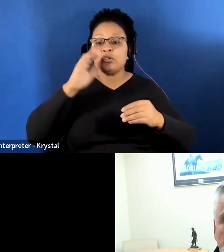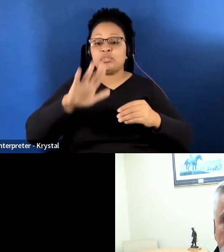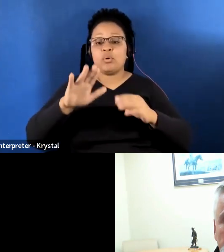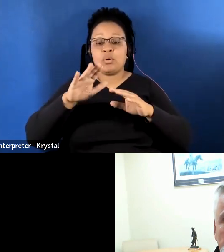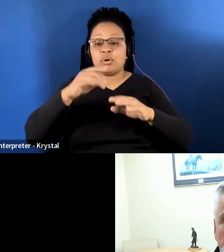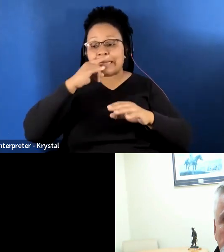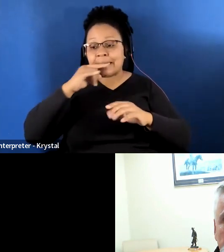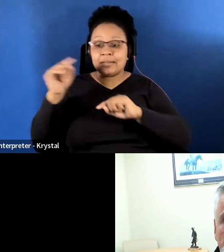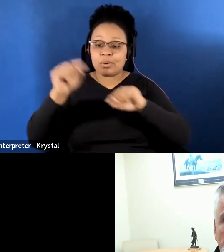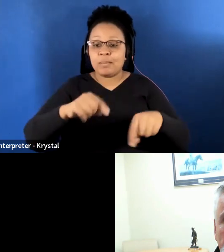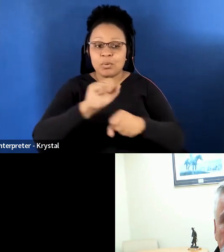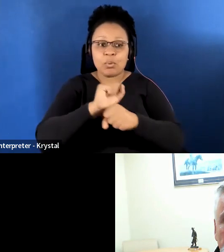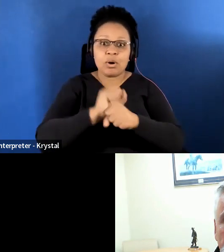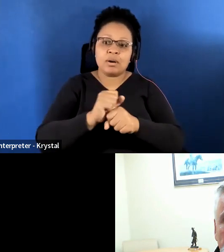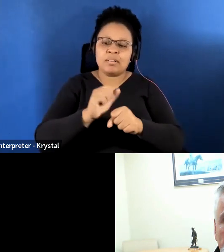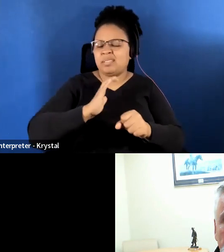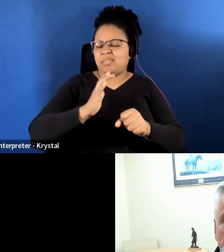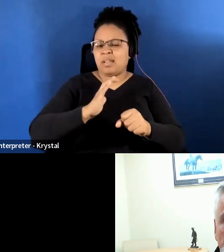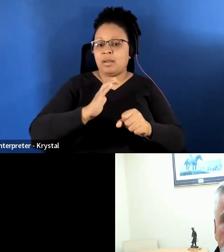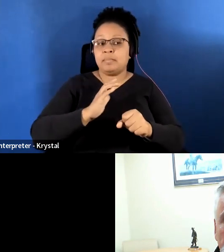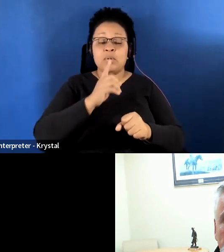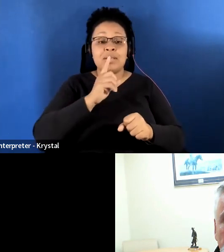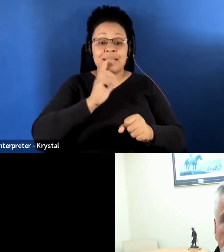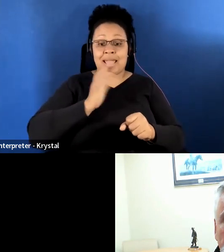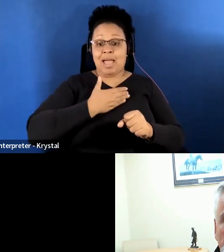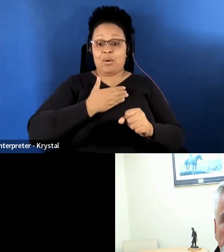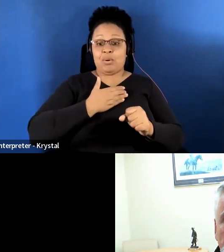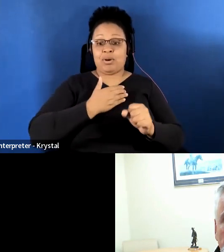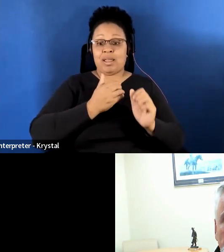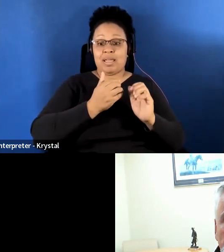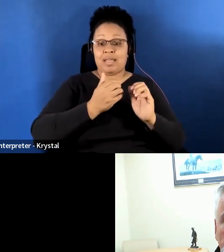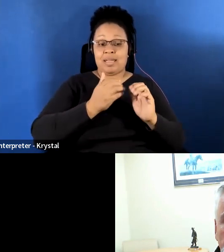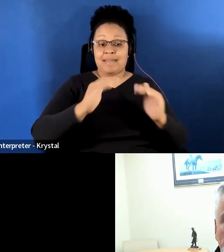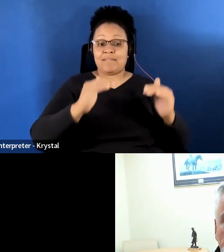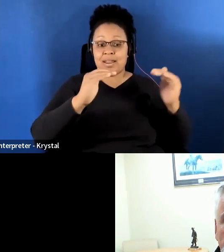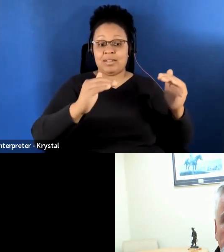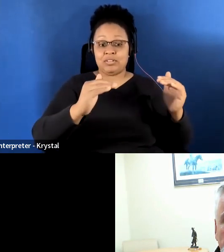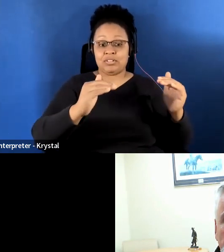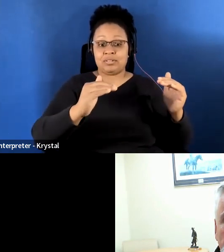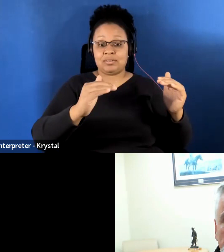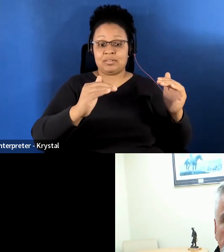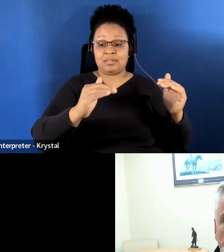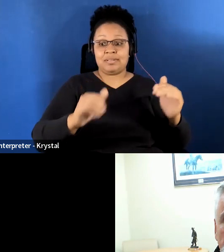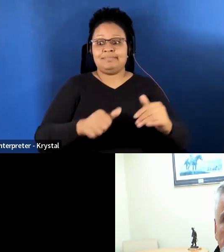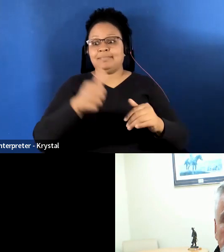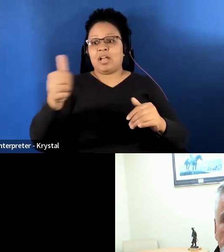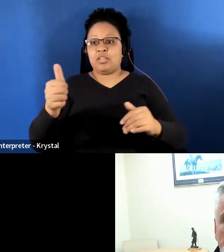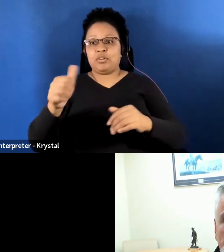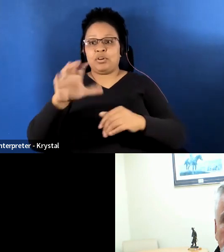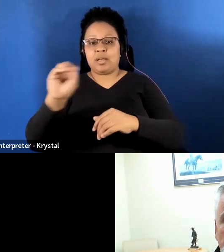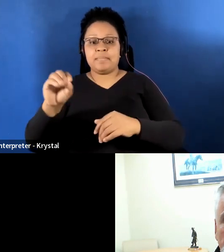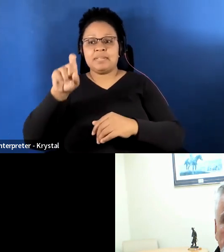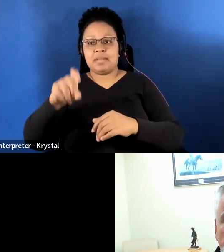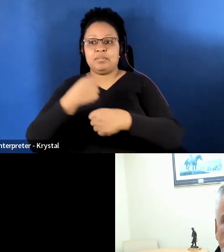of those things that were our edge, they're not our edge anymore, because most employers have had to create some kind of